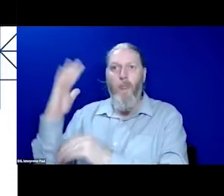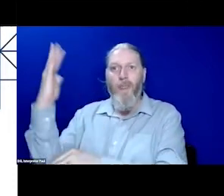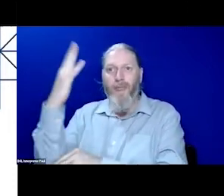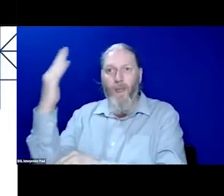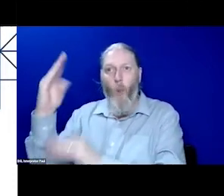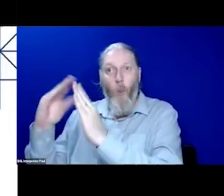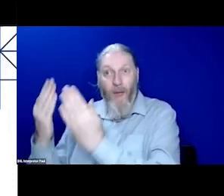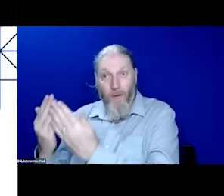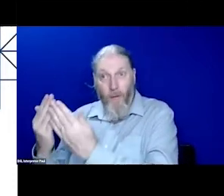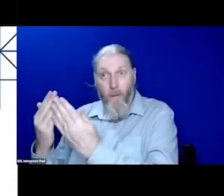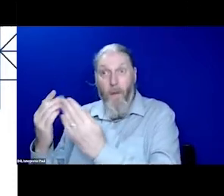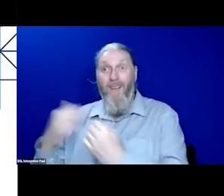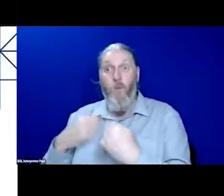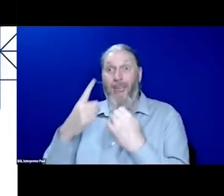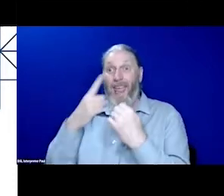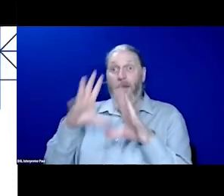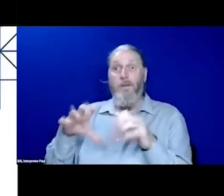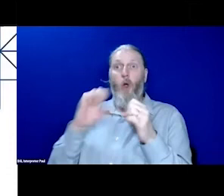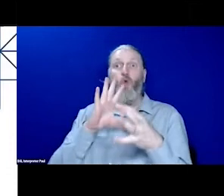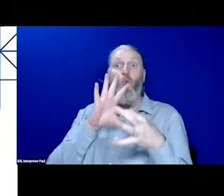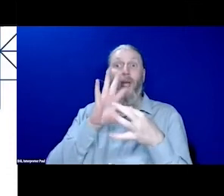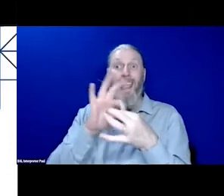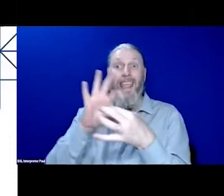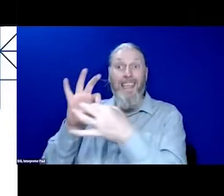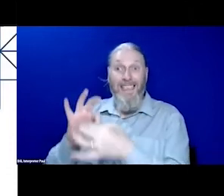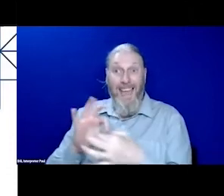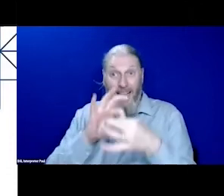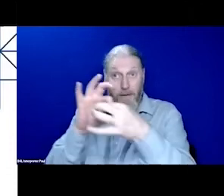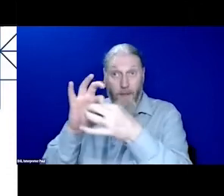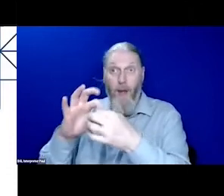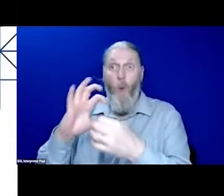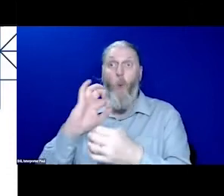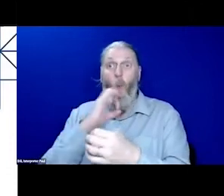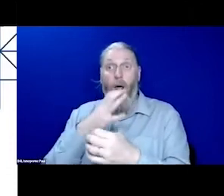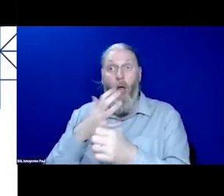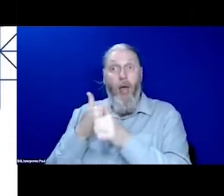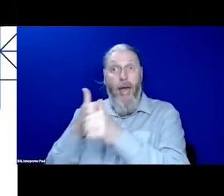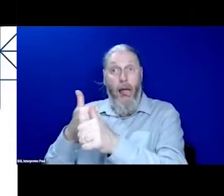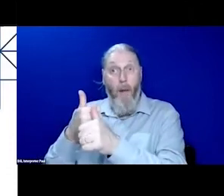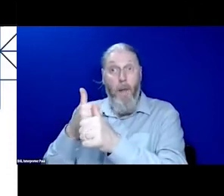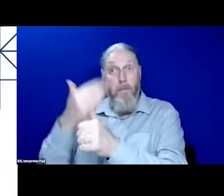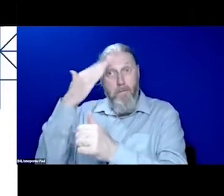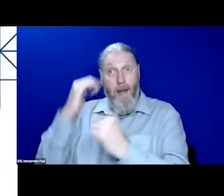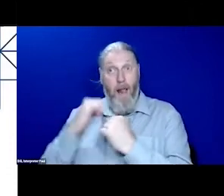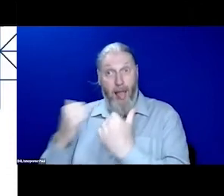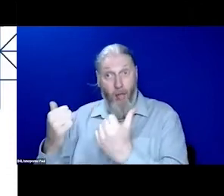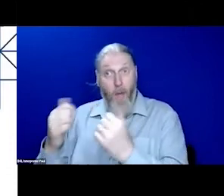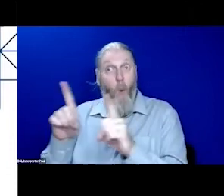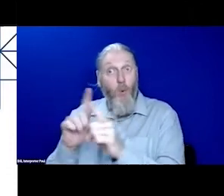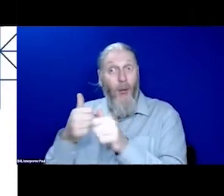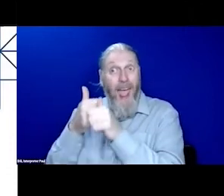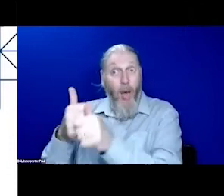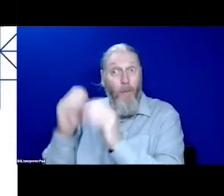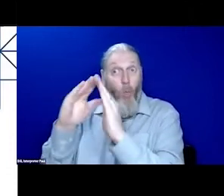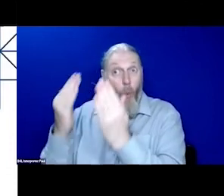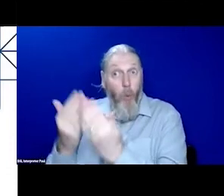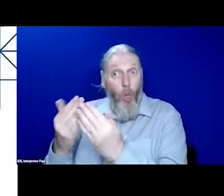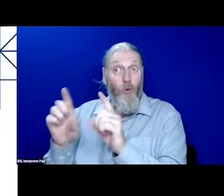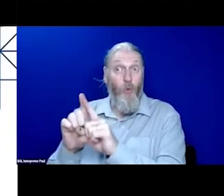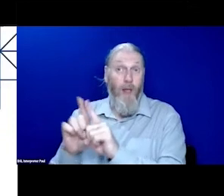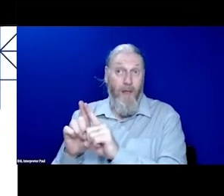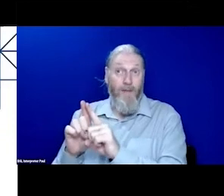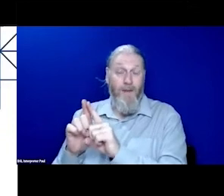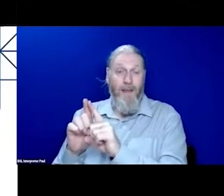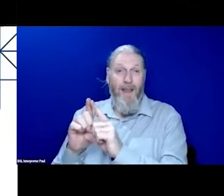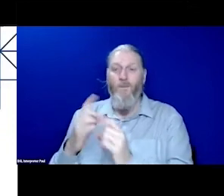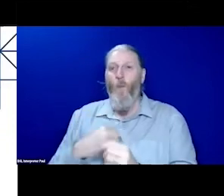better outcomes for mental health and also for the planet. But also within our systems, like stopping